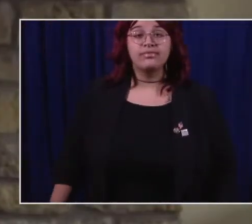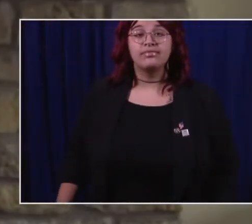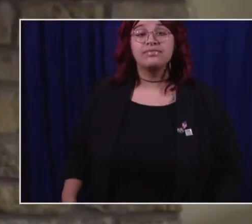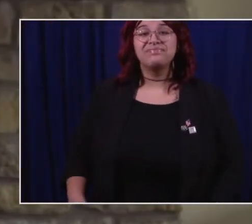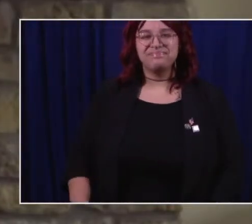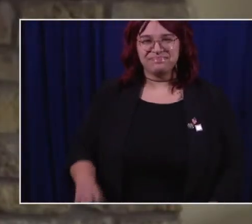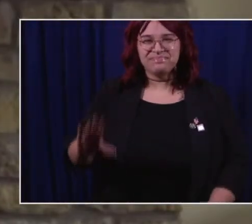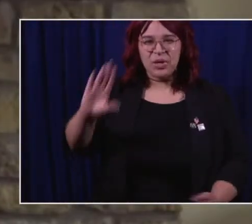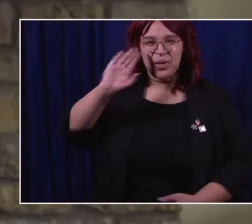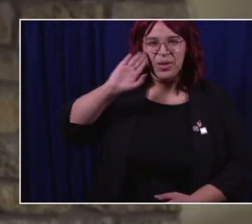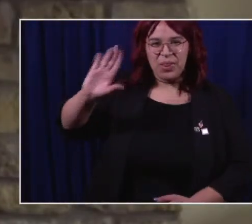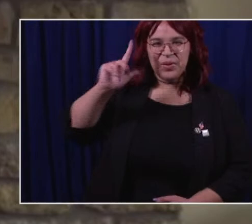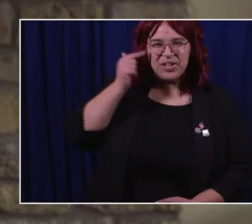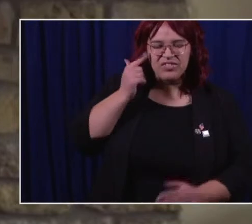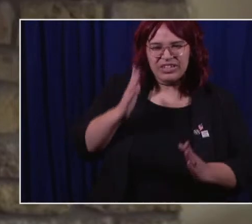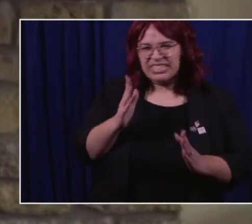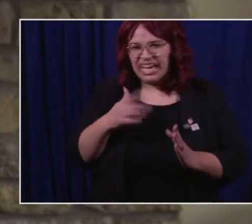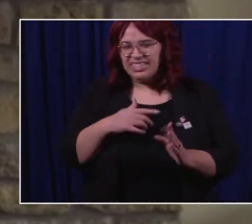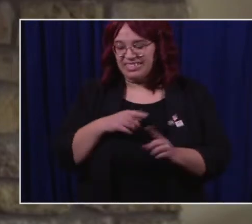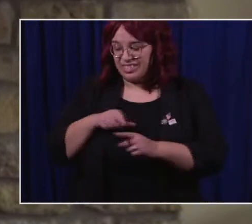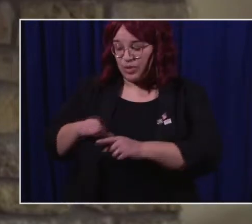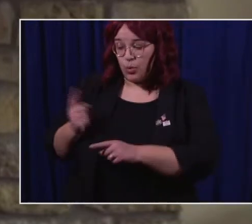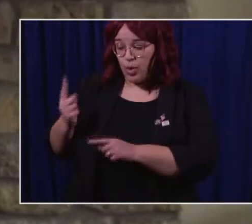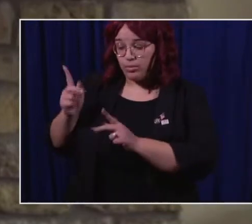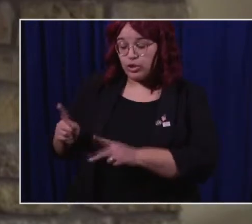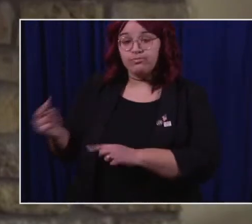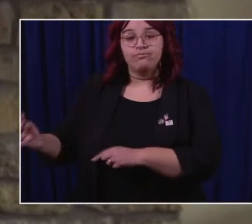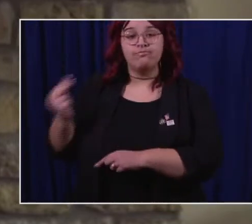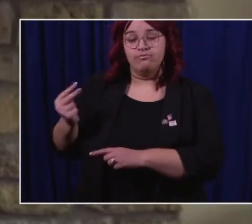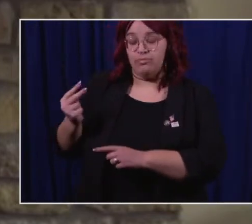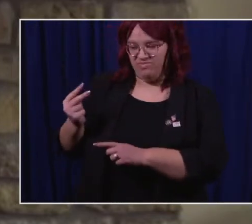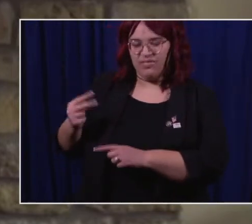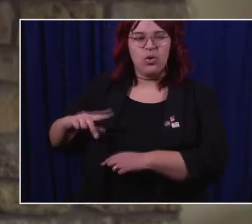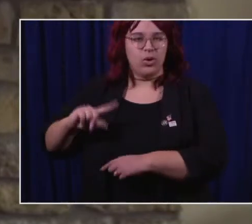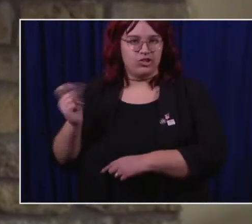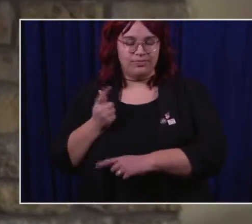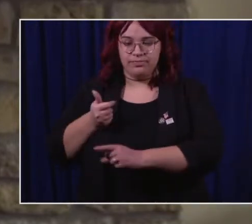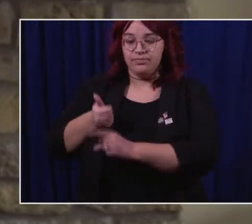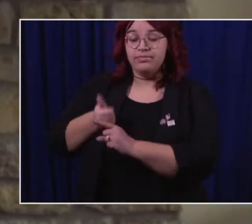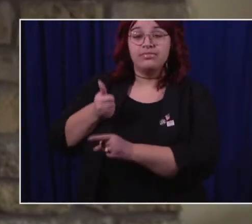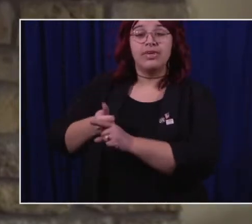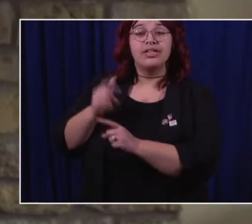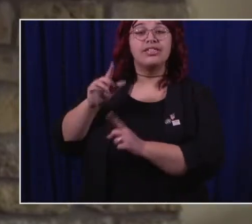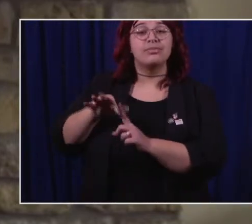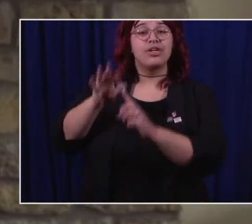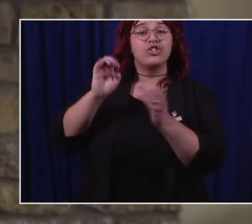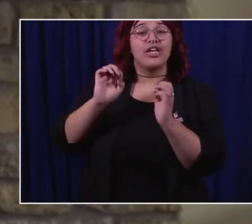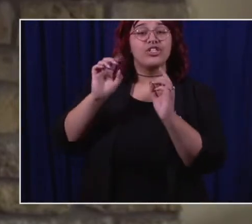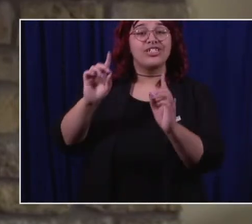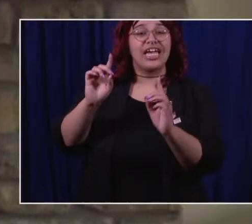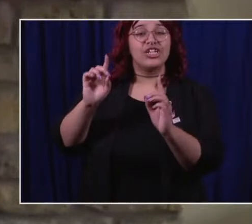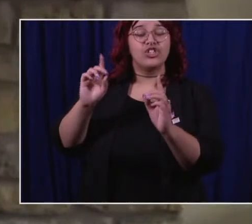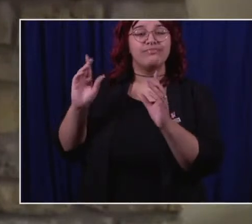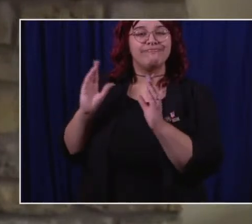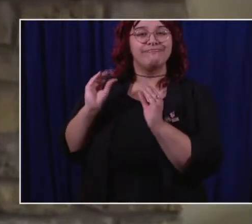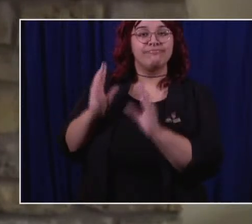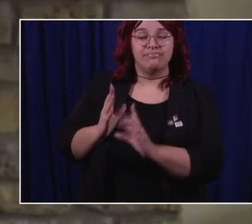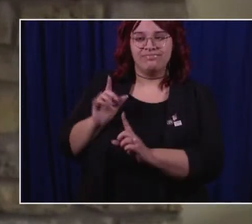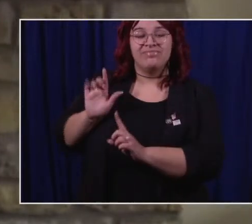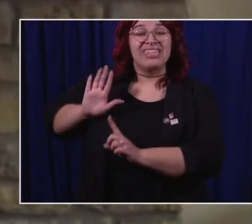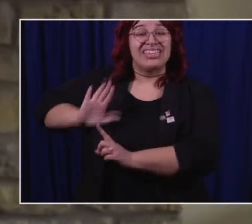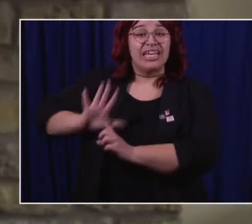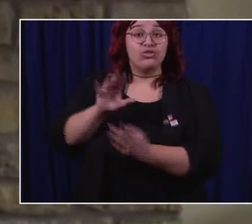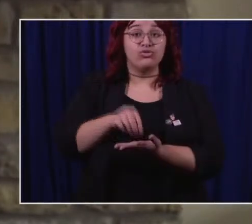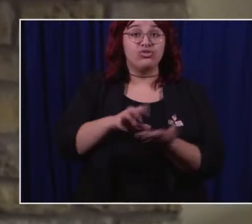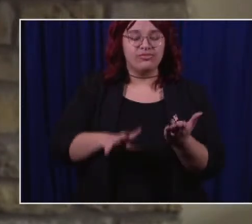Hi, Governor. I have a question from a viewer who is a special needs educator. Their students are unable to wear masks or social distance due to their